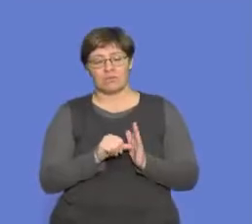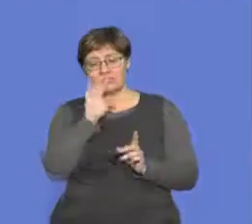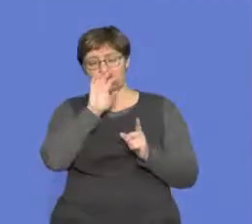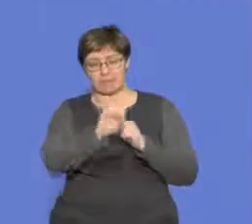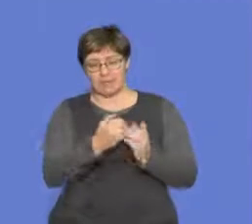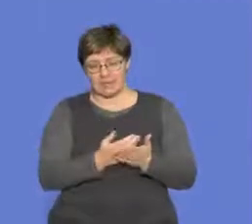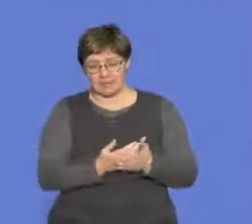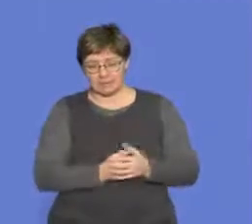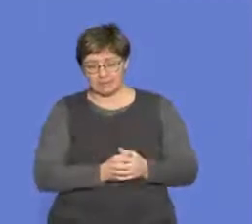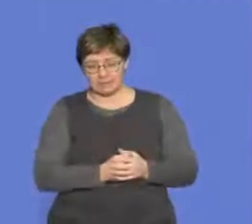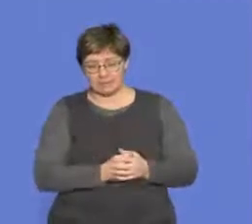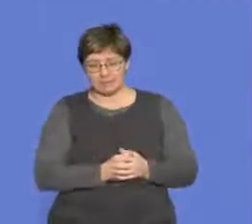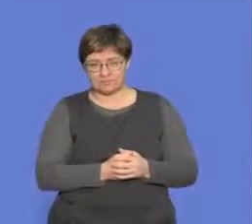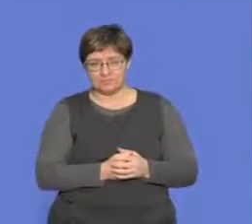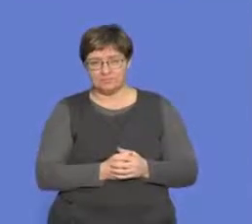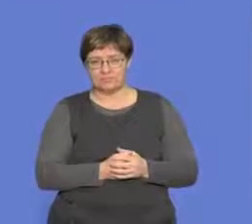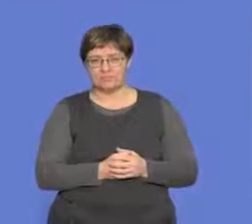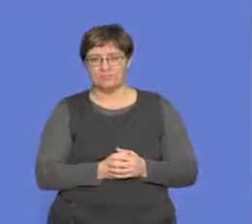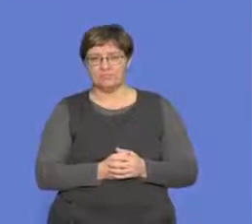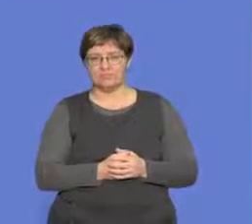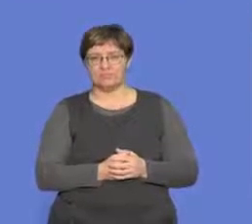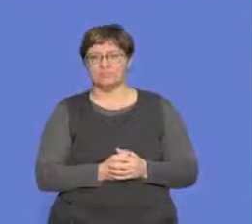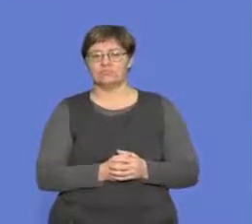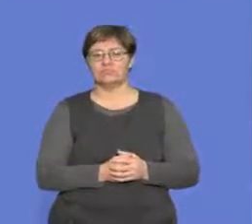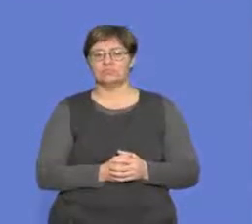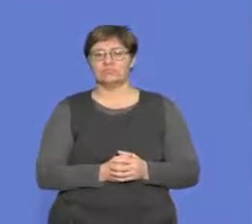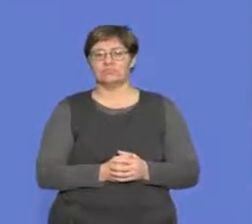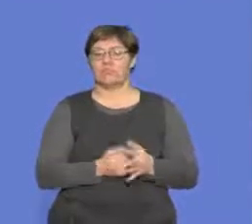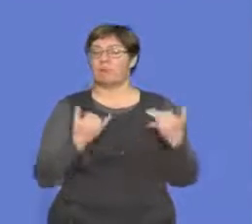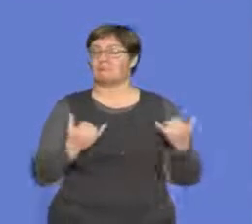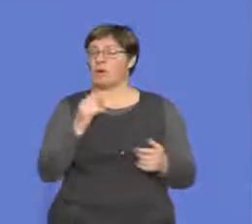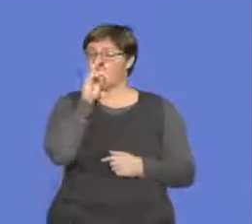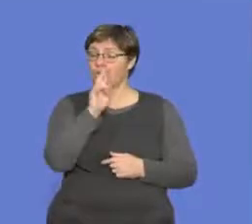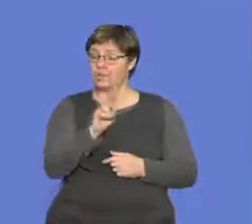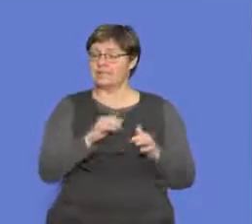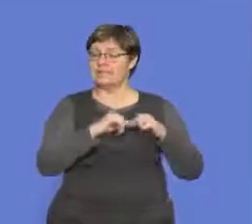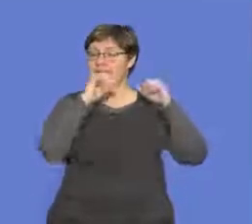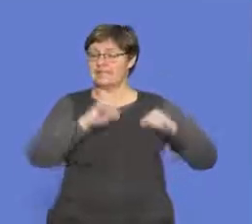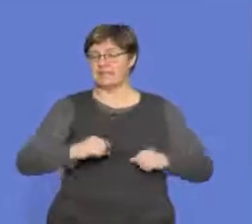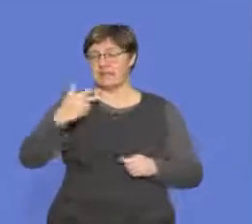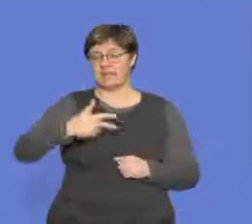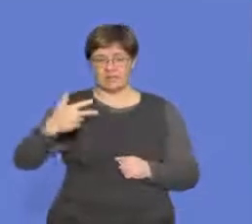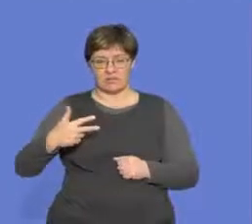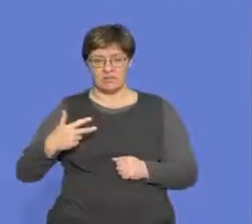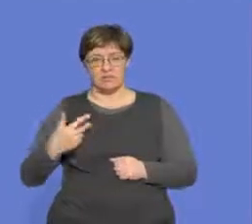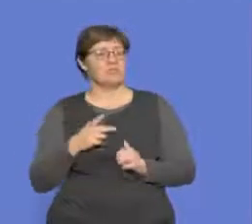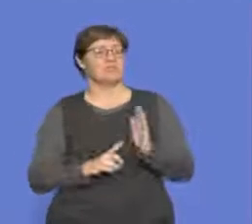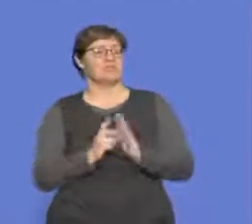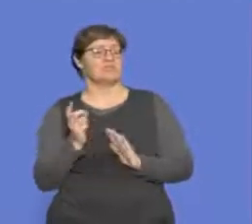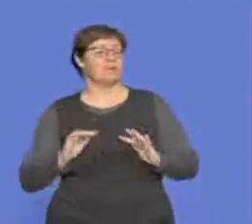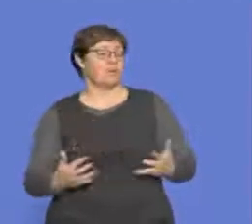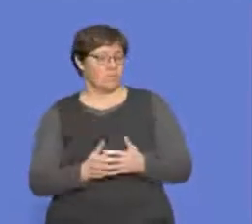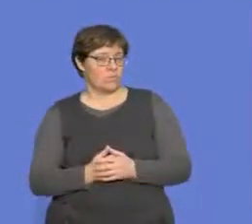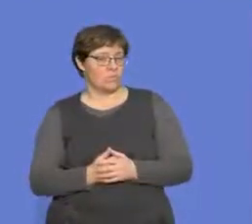that. So guys, we've just looked at how the system of classification schemes were developed, and one thing